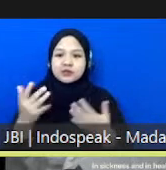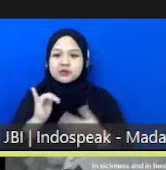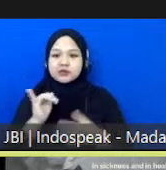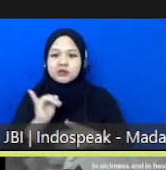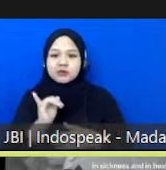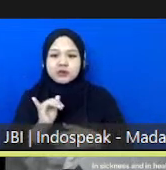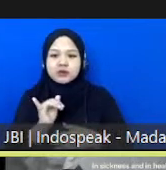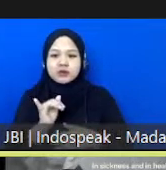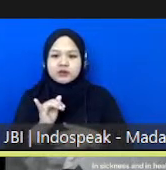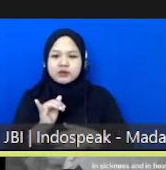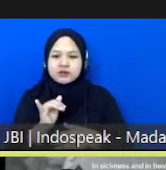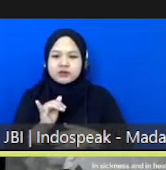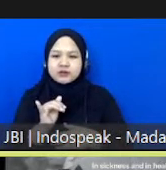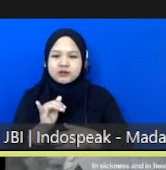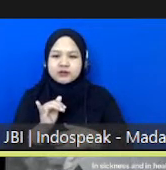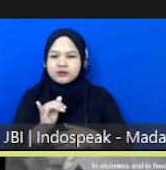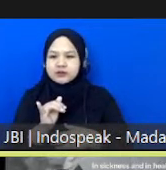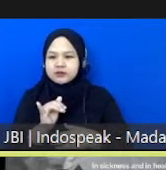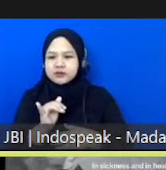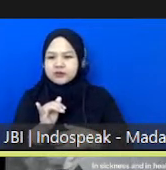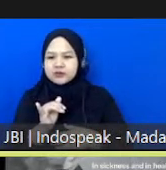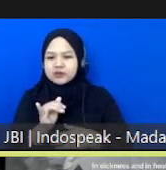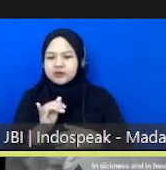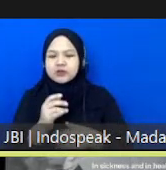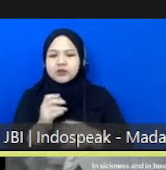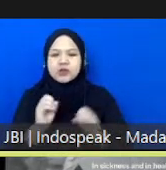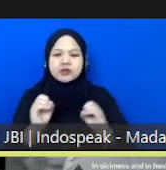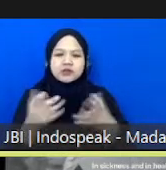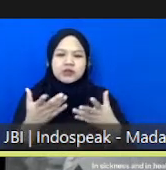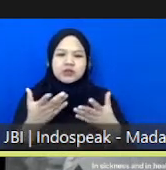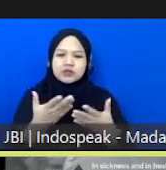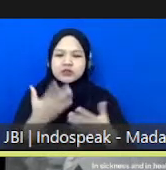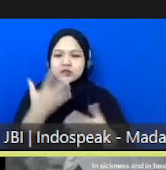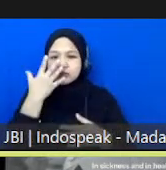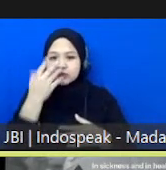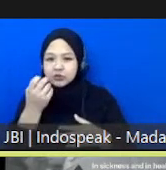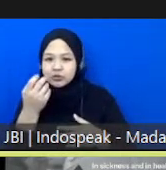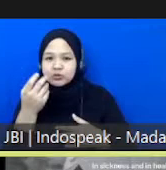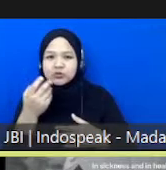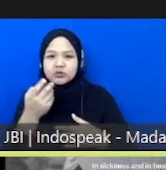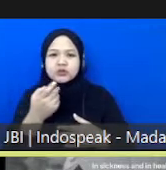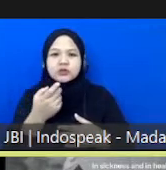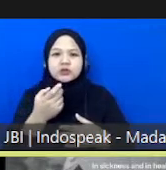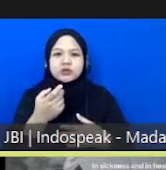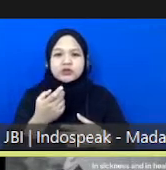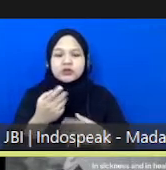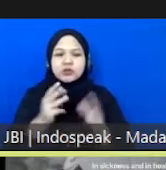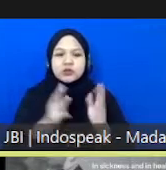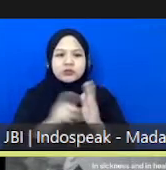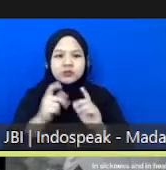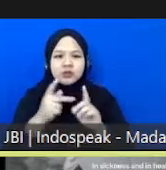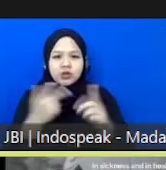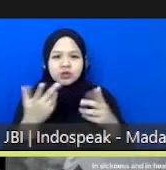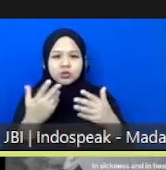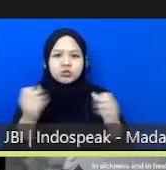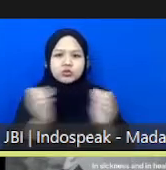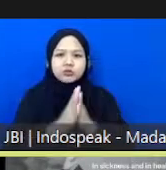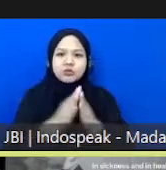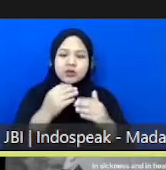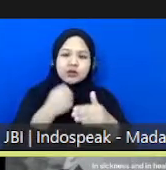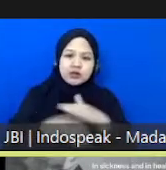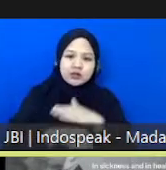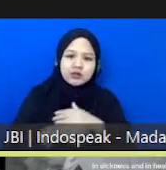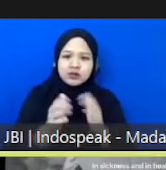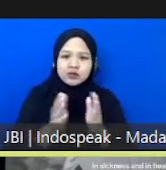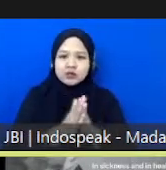services during the COVID-19 pandemic by using a time series data. And then to move forward with the health system